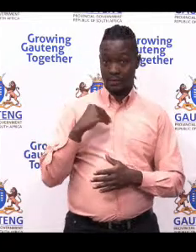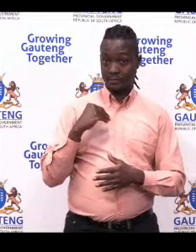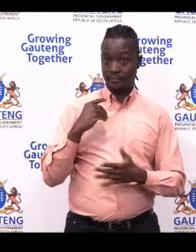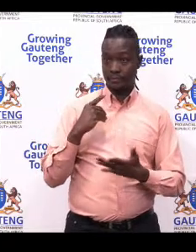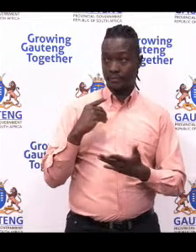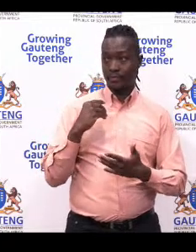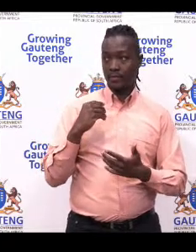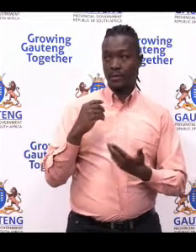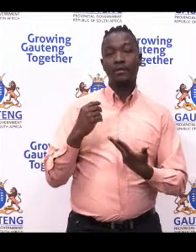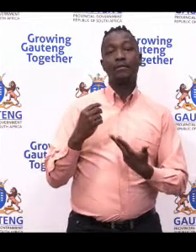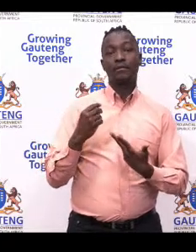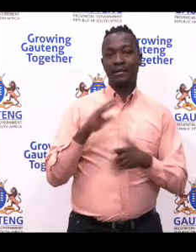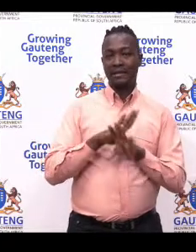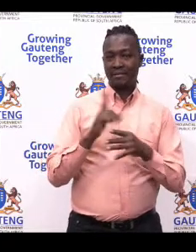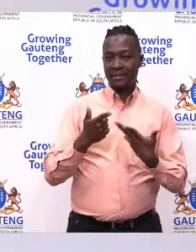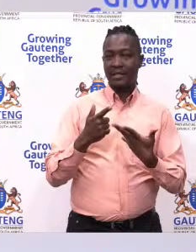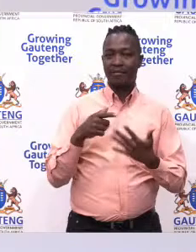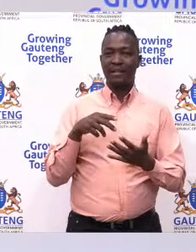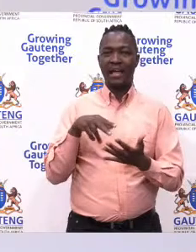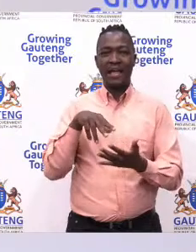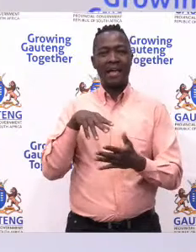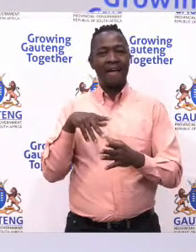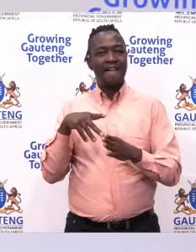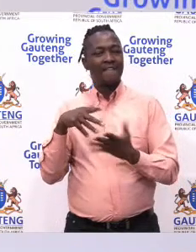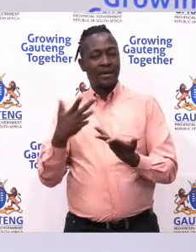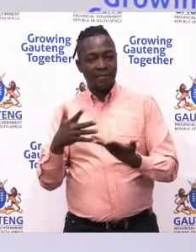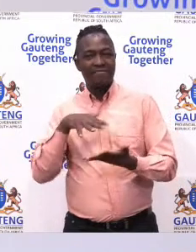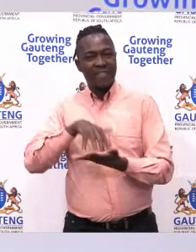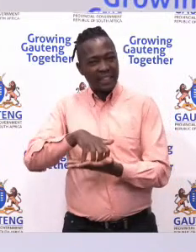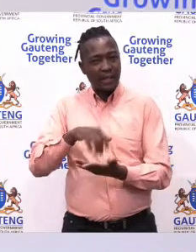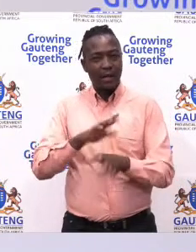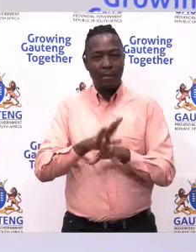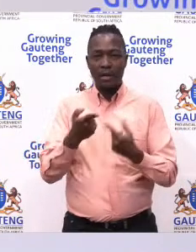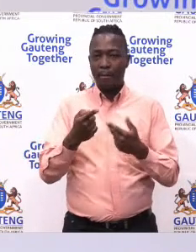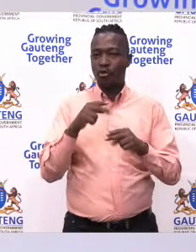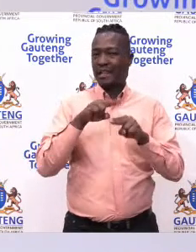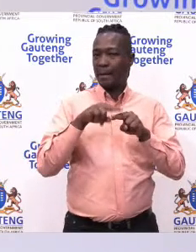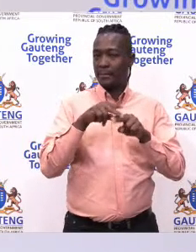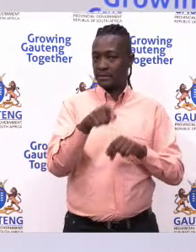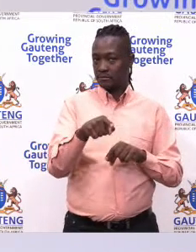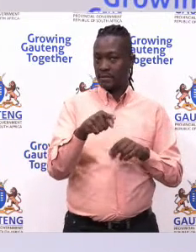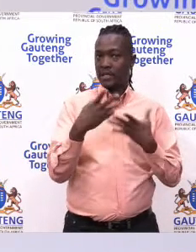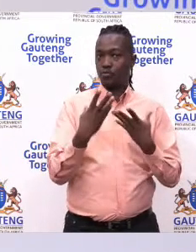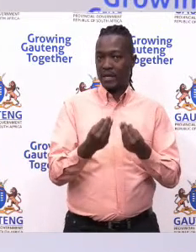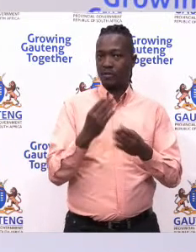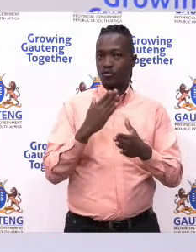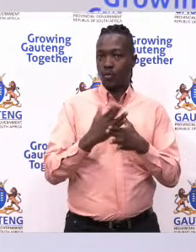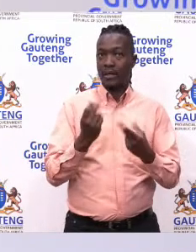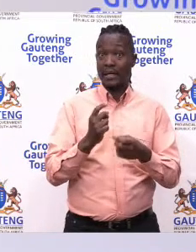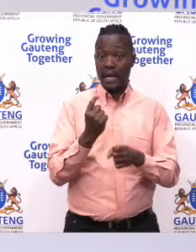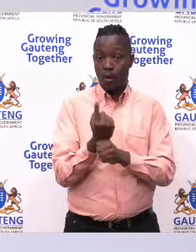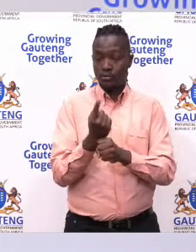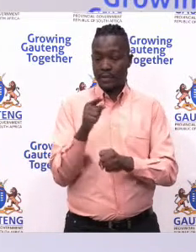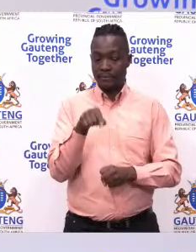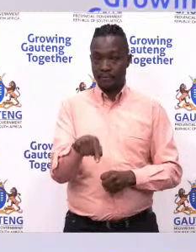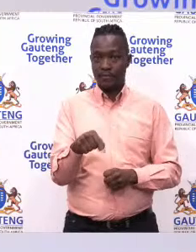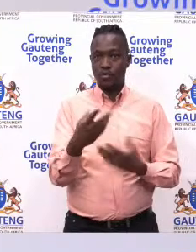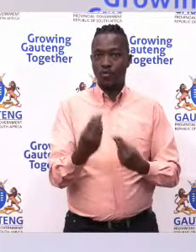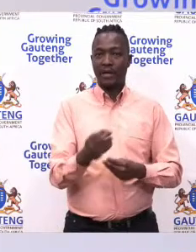have underlying conditions. We give you a sense of the numbers that we have had to deal with. In Gauteng, we have just